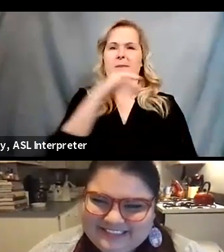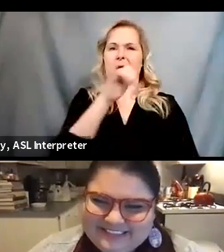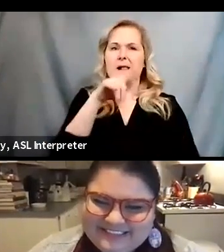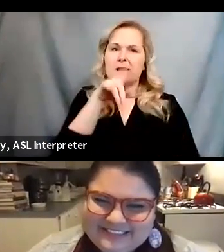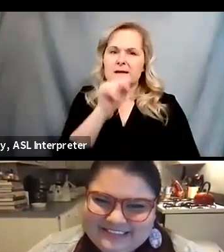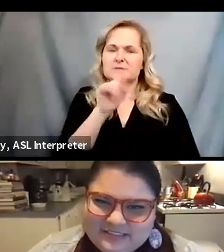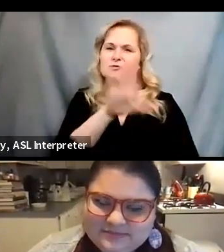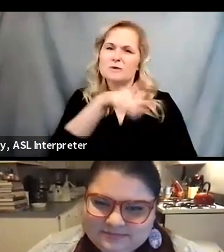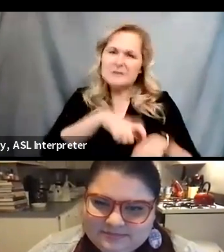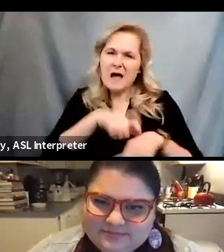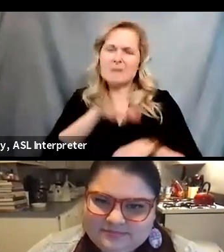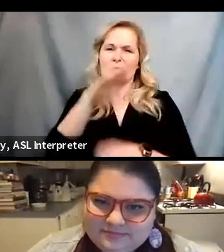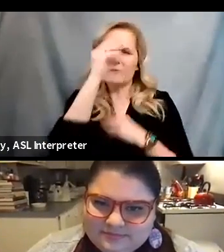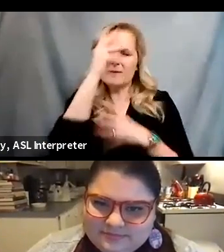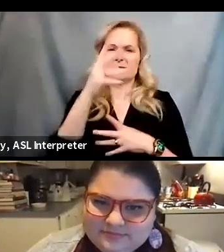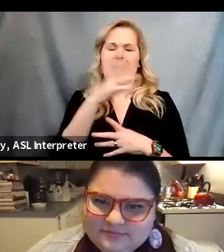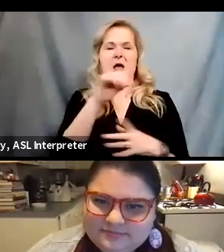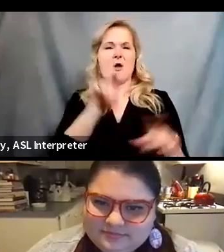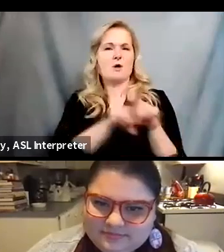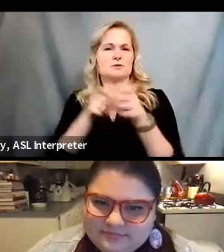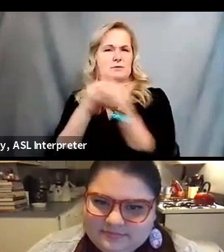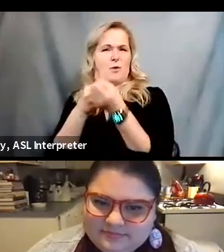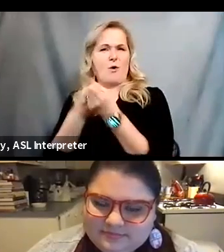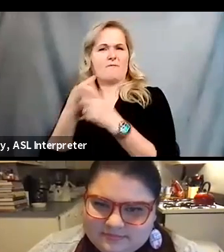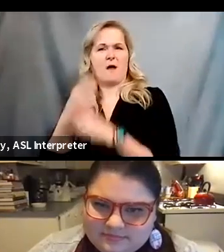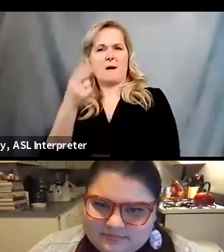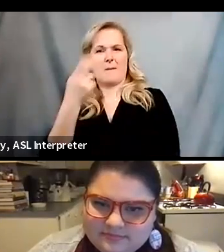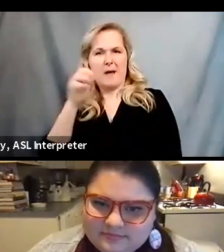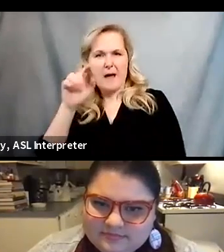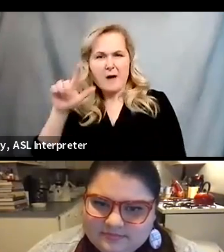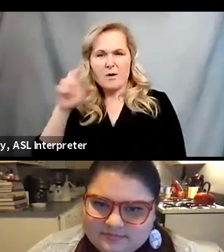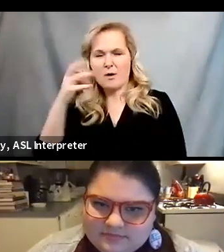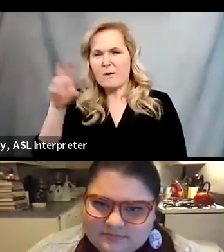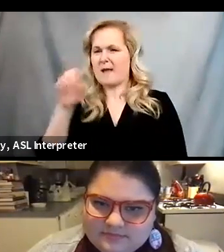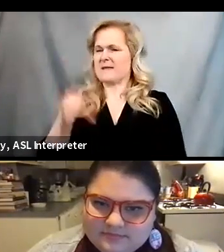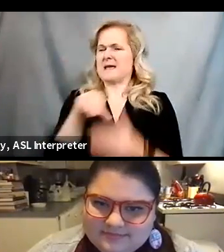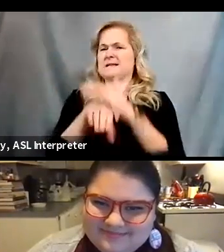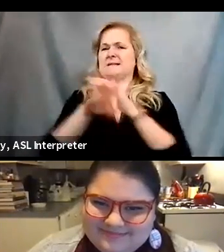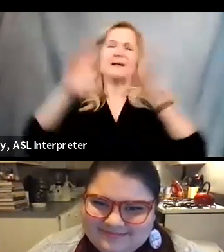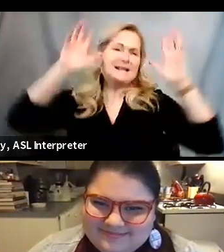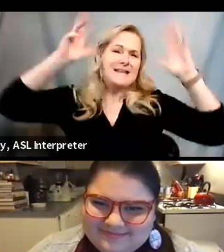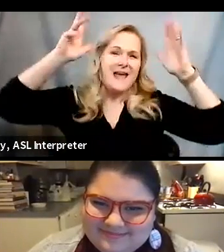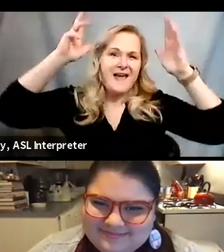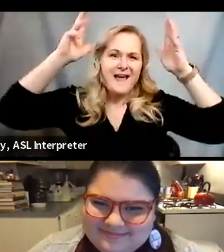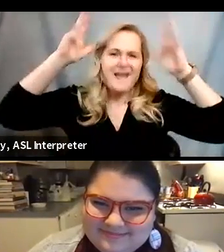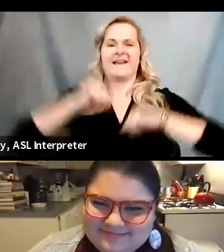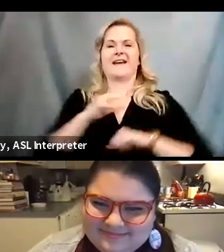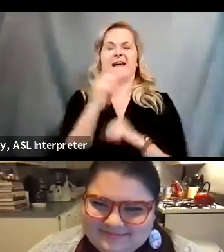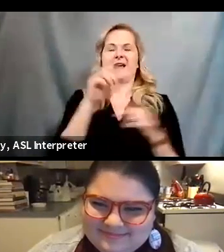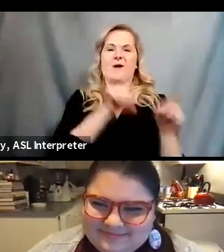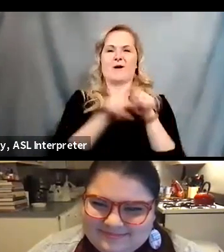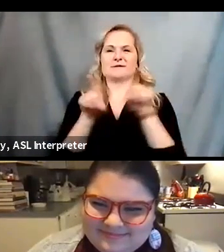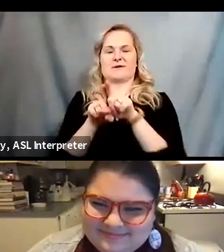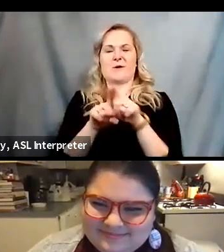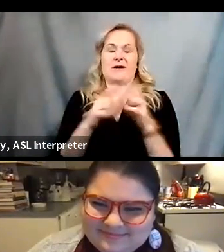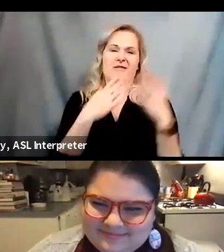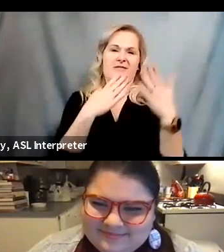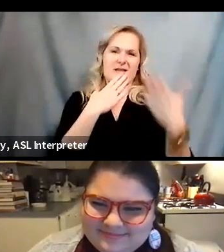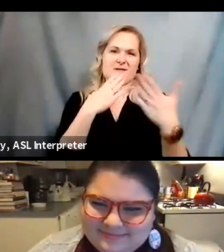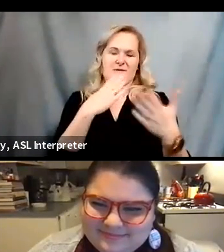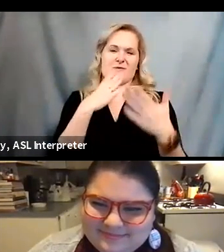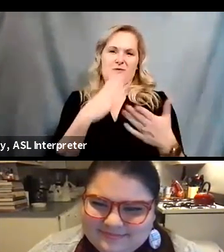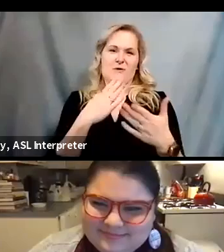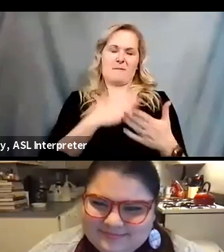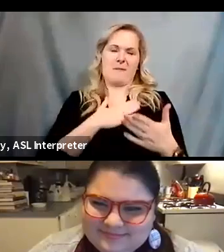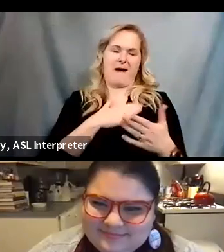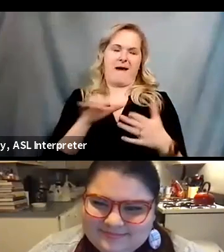much amazing support from HowlRound and just the accessibility, yay! And also thank you, my fellow